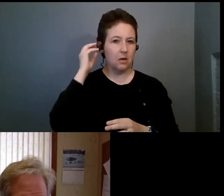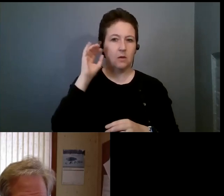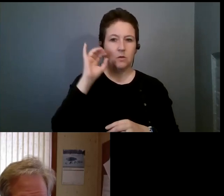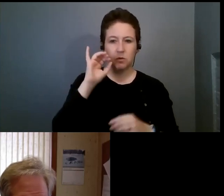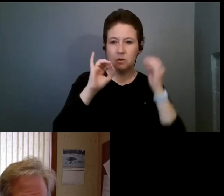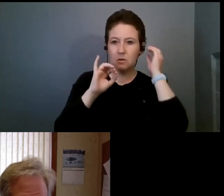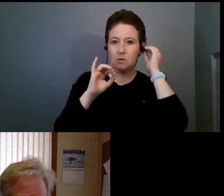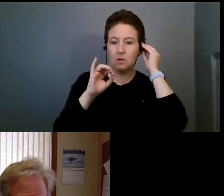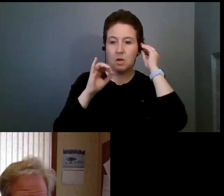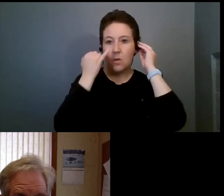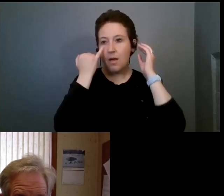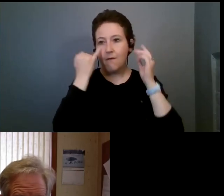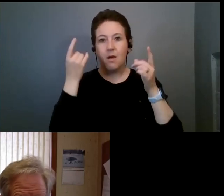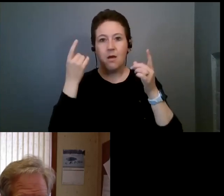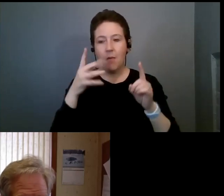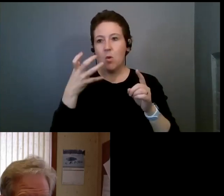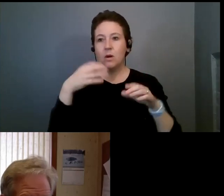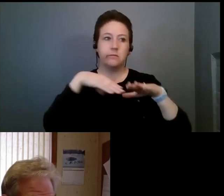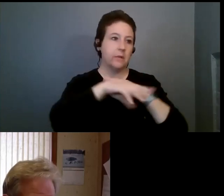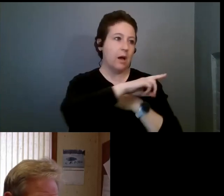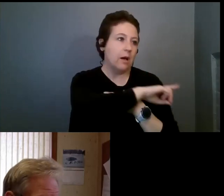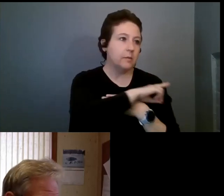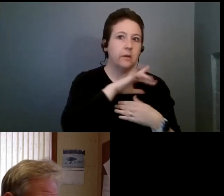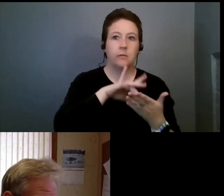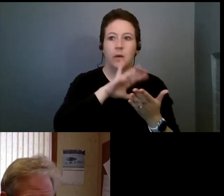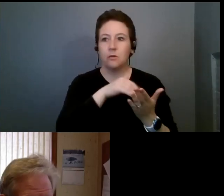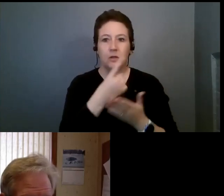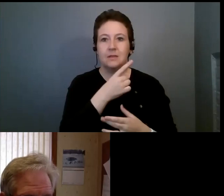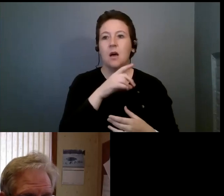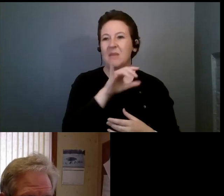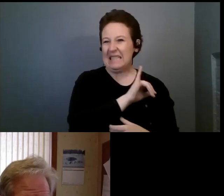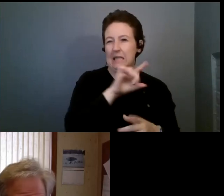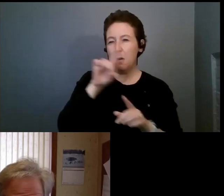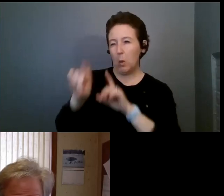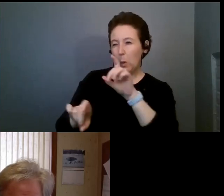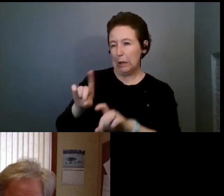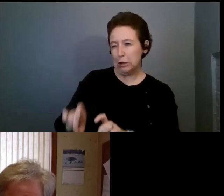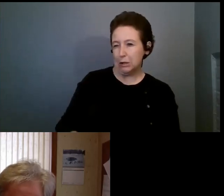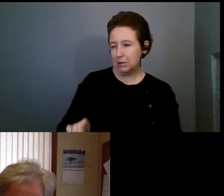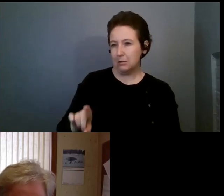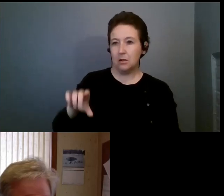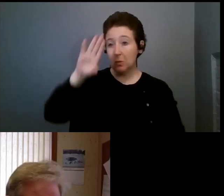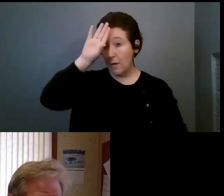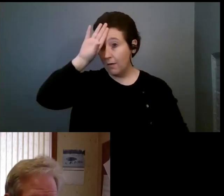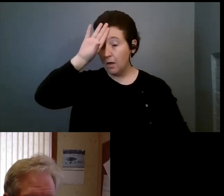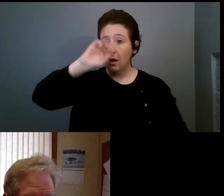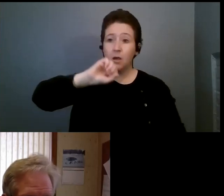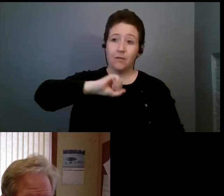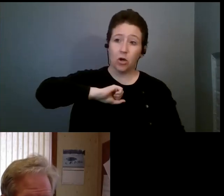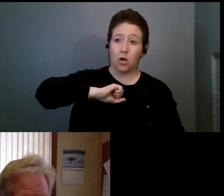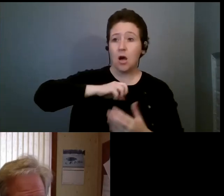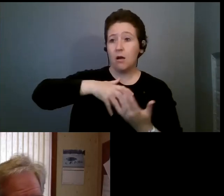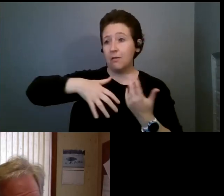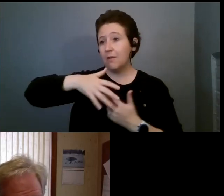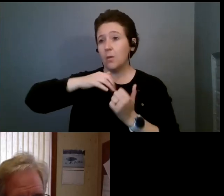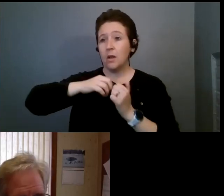try to walk into a local hospital or medical center, or in some cases a bank. And they ask if you've been exposed to the virus.